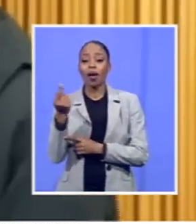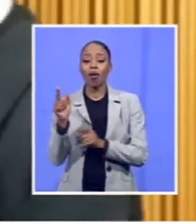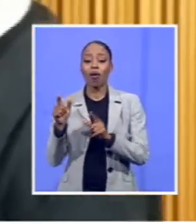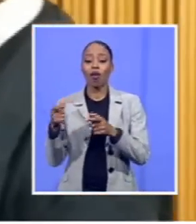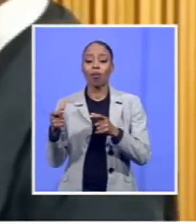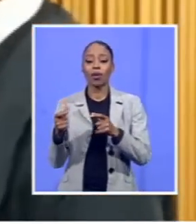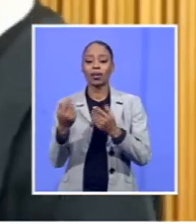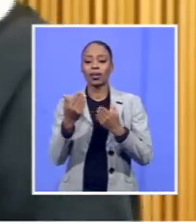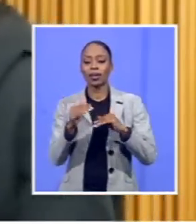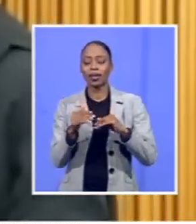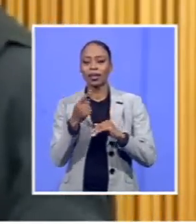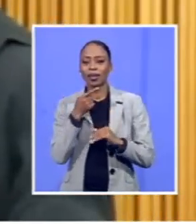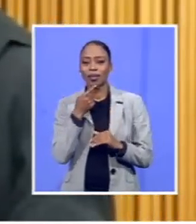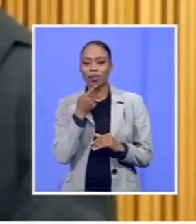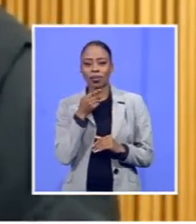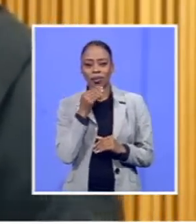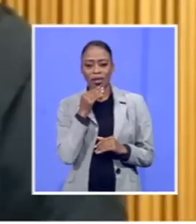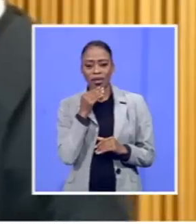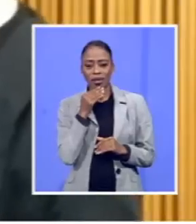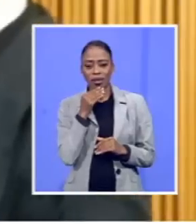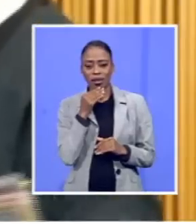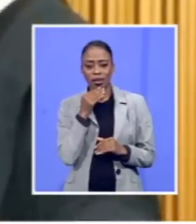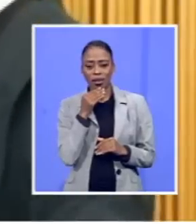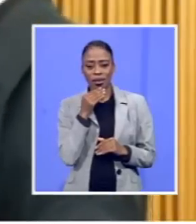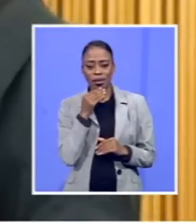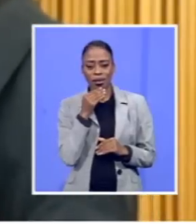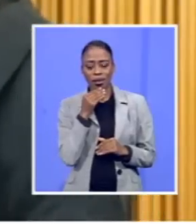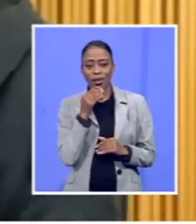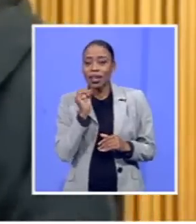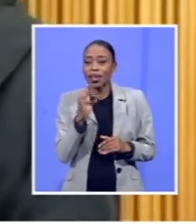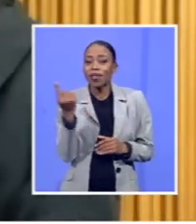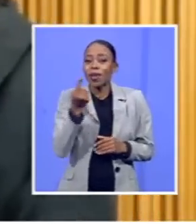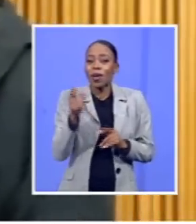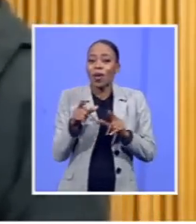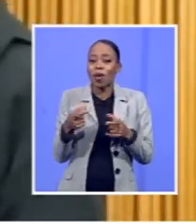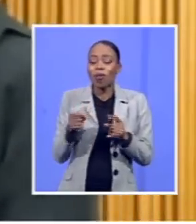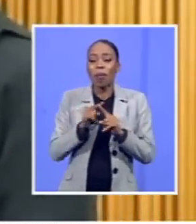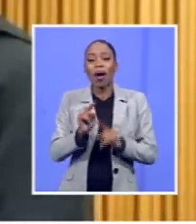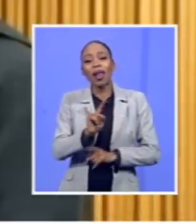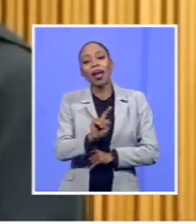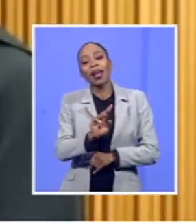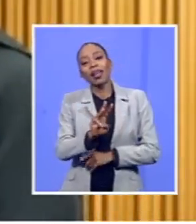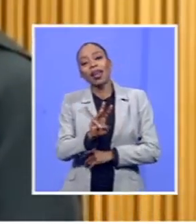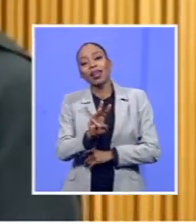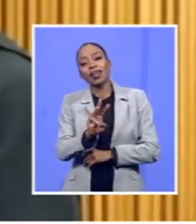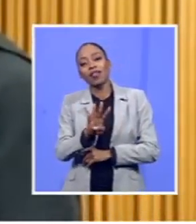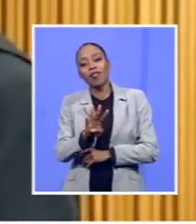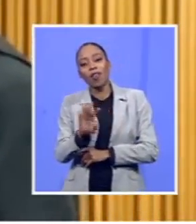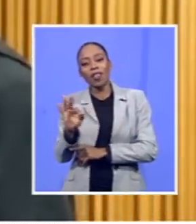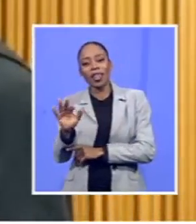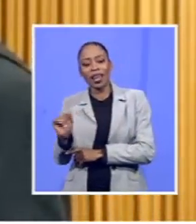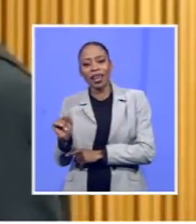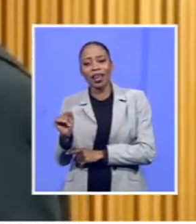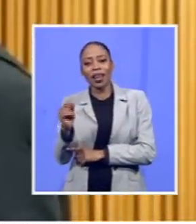section talks about. Well, my lord, tough luck. If that's the only committee, but 194(3)(a) envisaged another